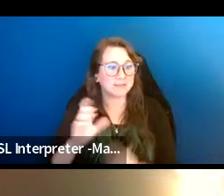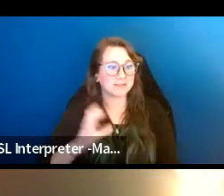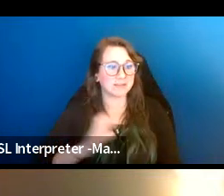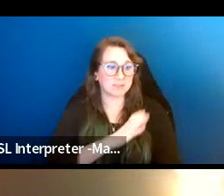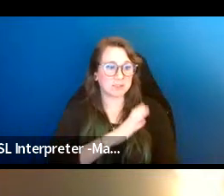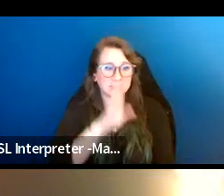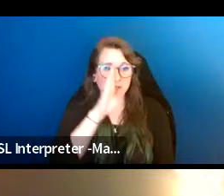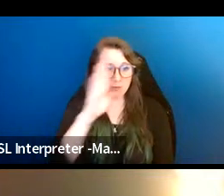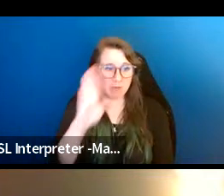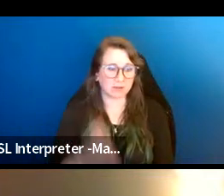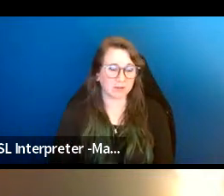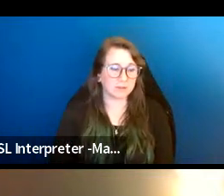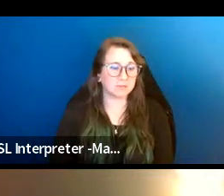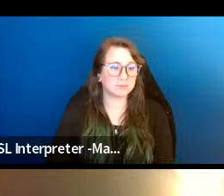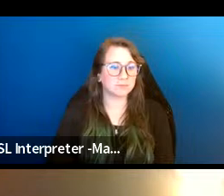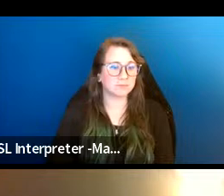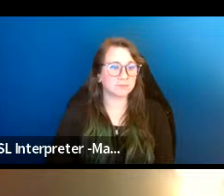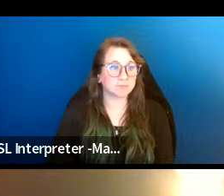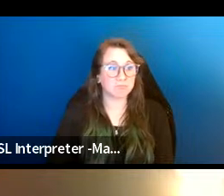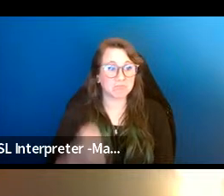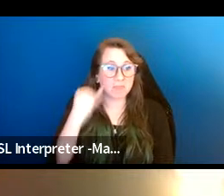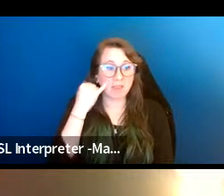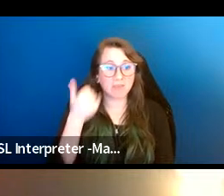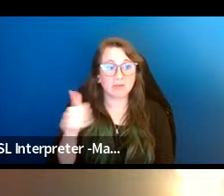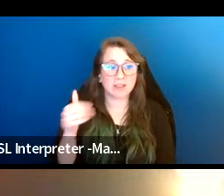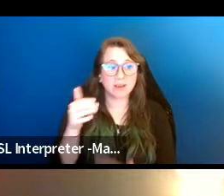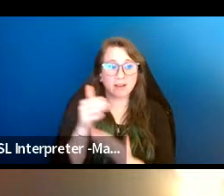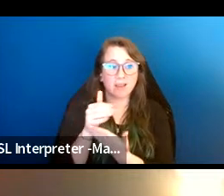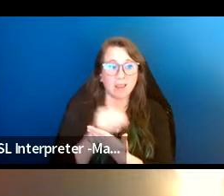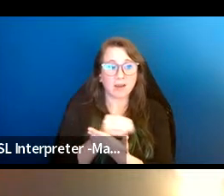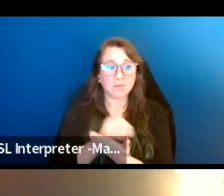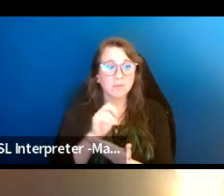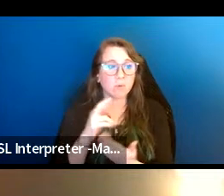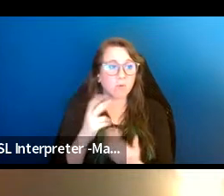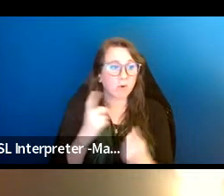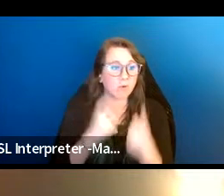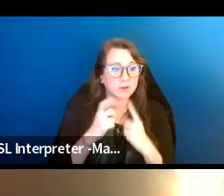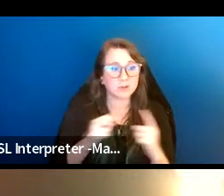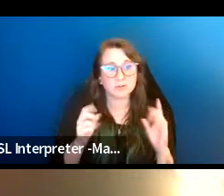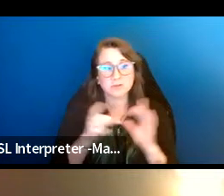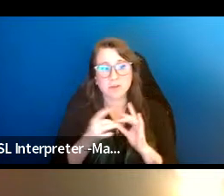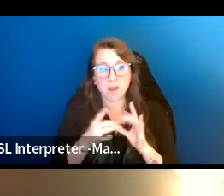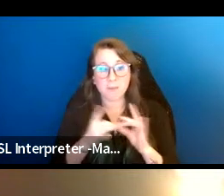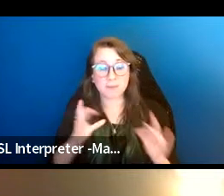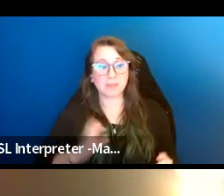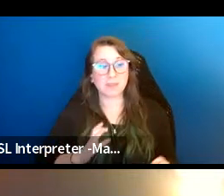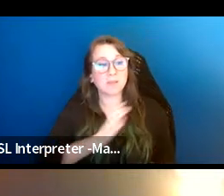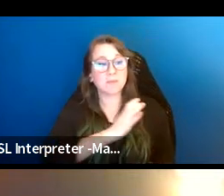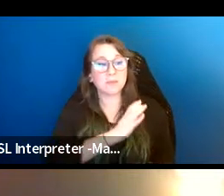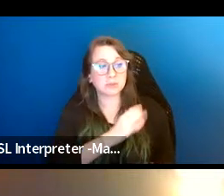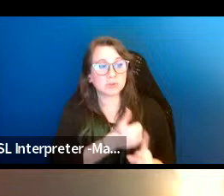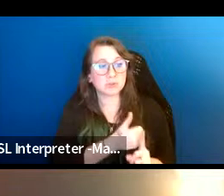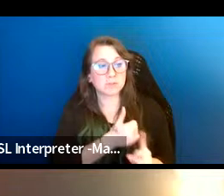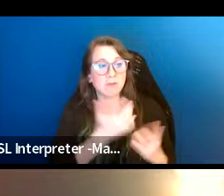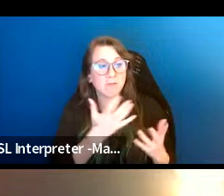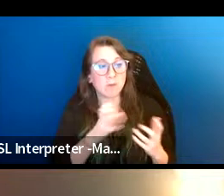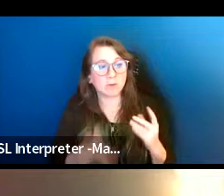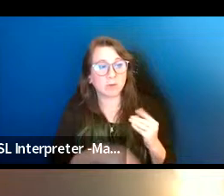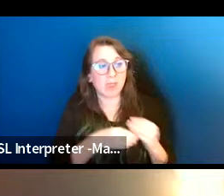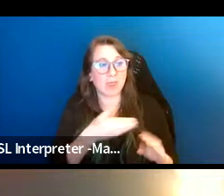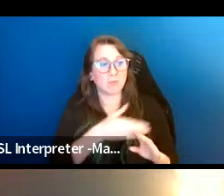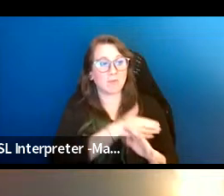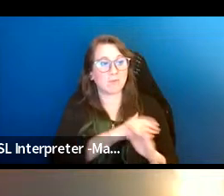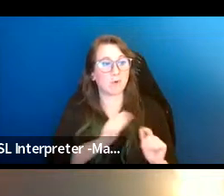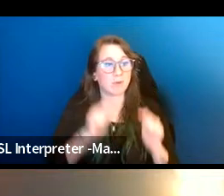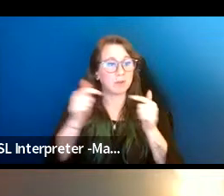directly. If there's any items or questions or comments that the commissioners would like to add before